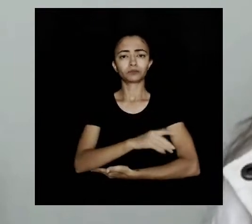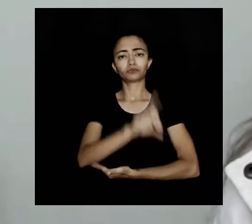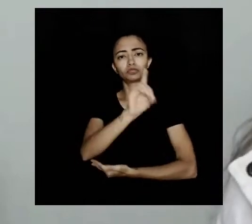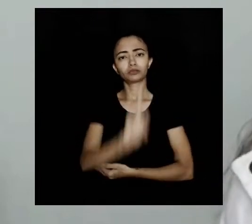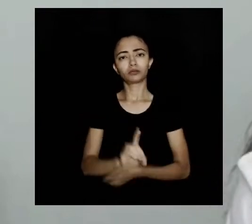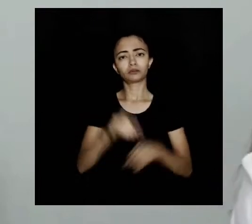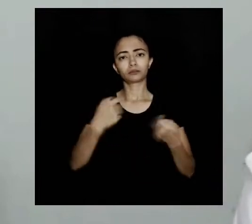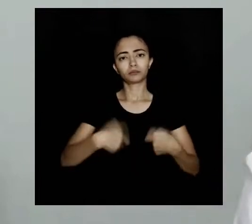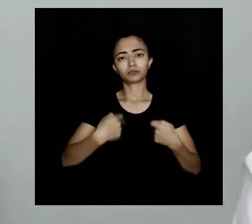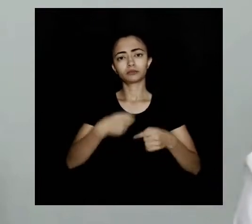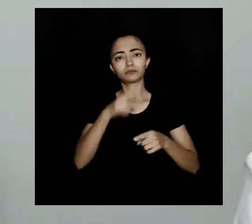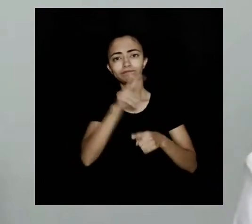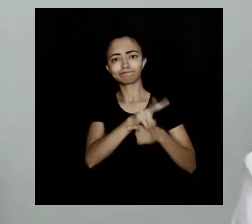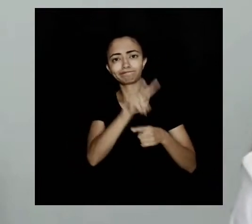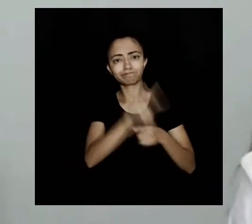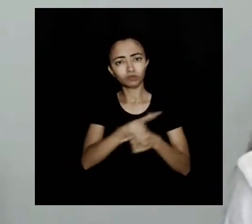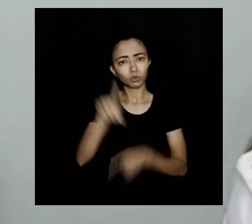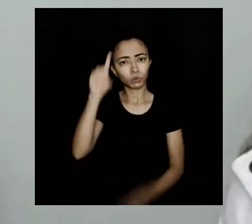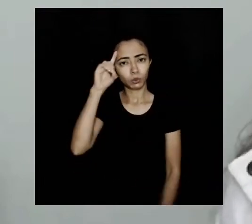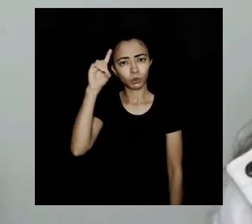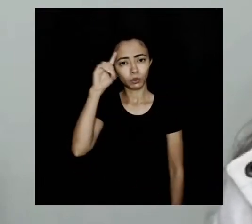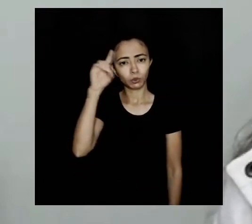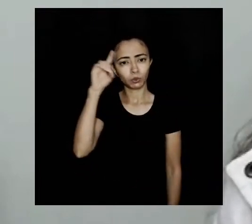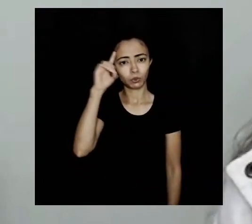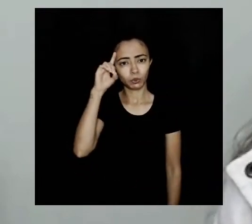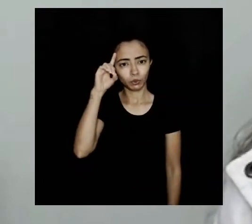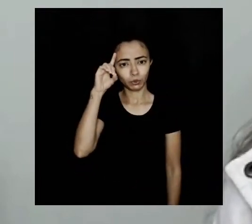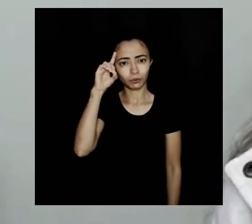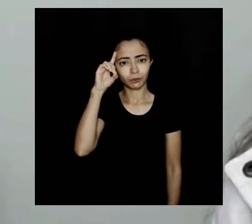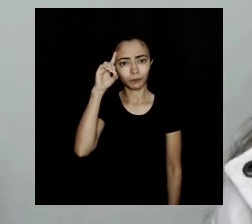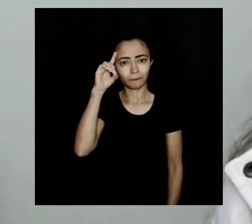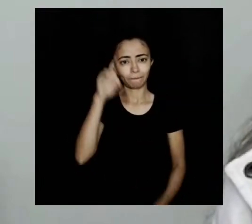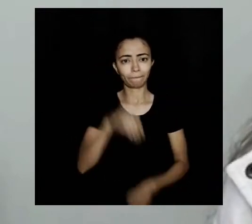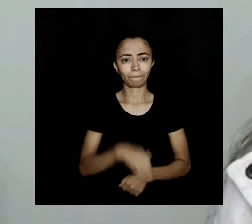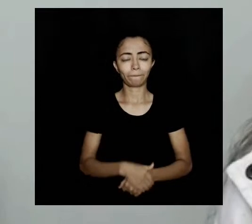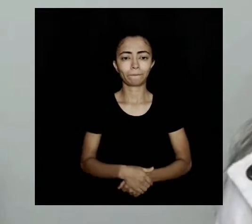breastfeeding is a right day after day.